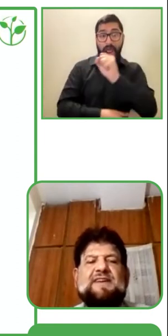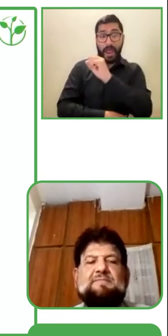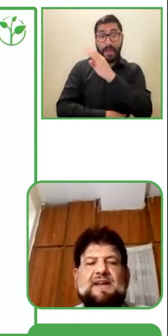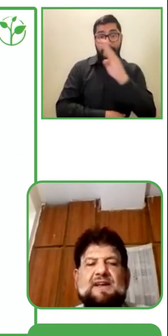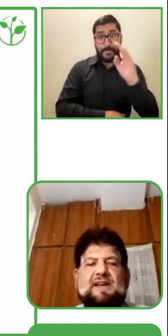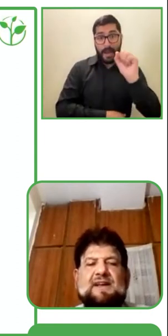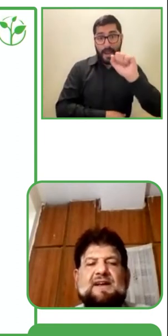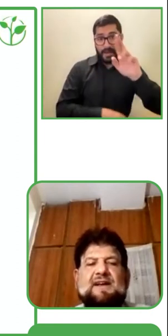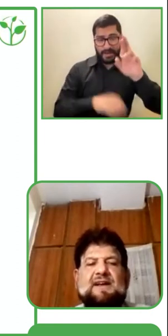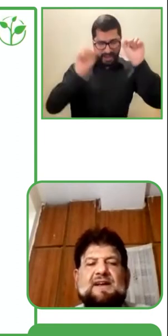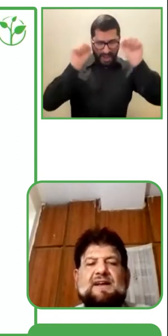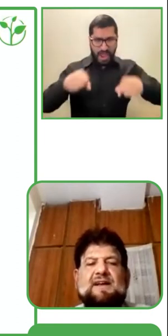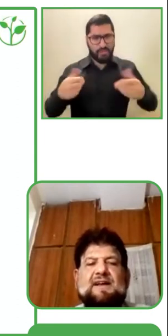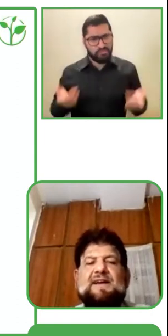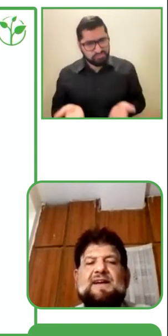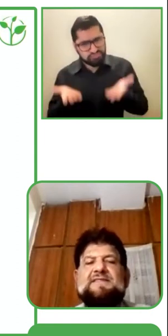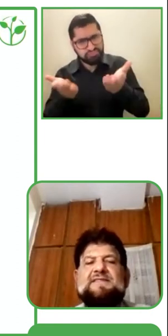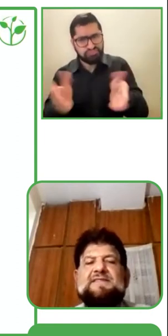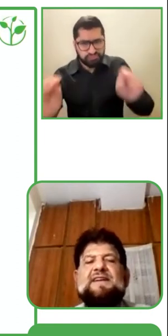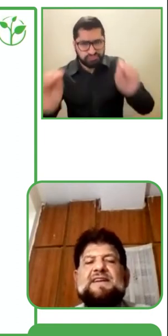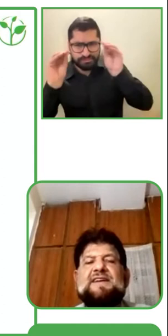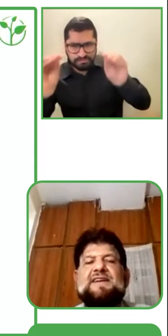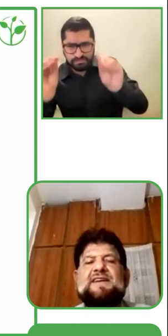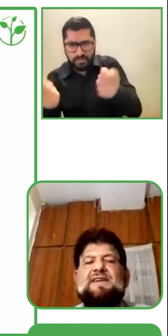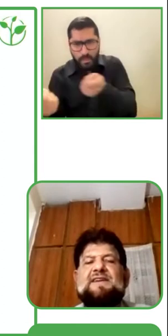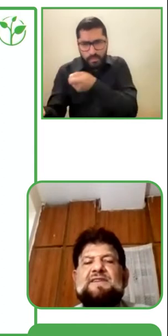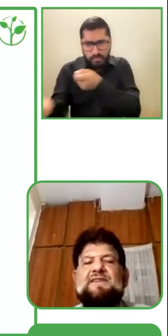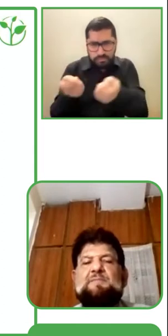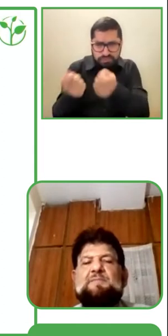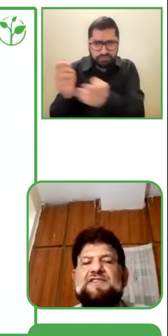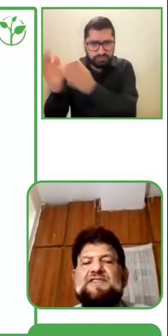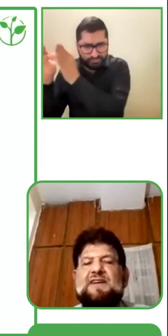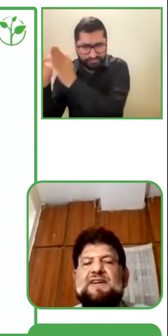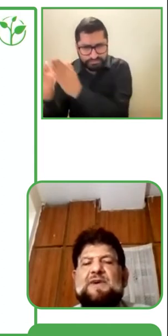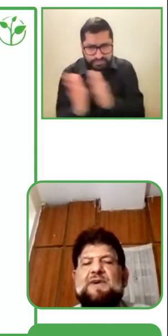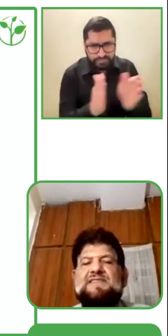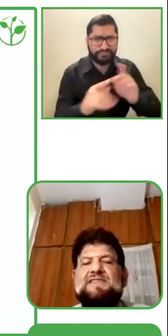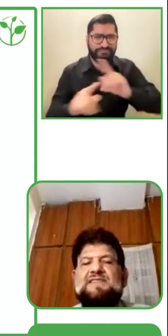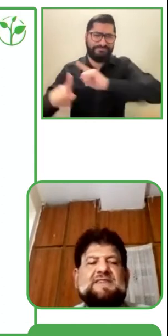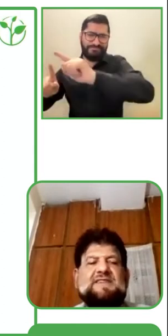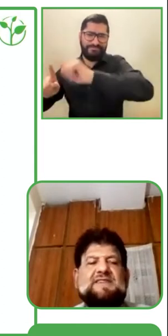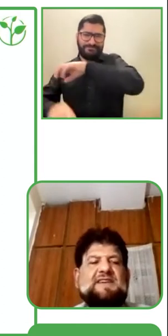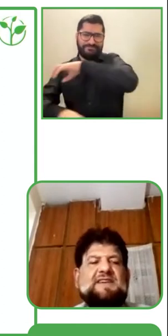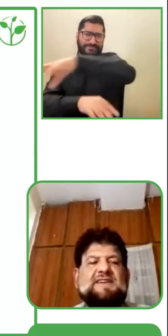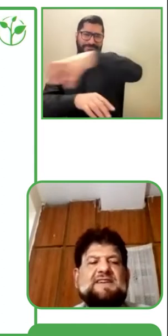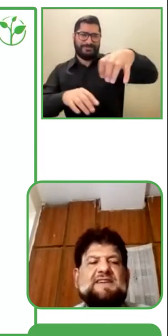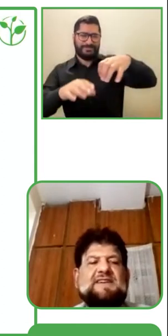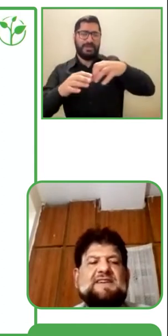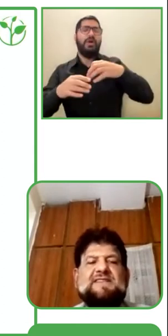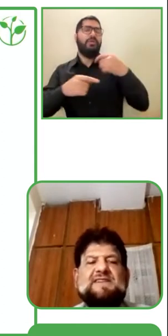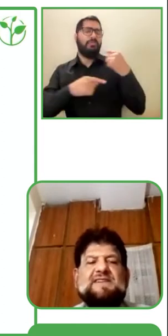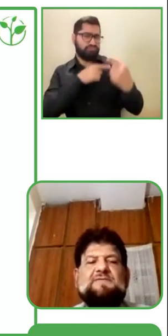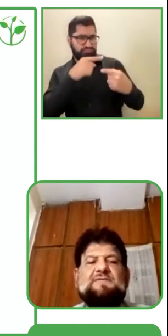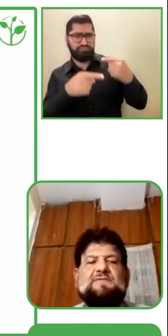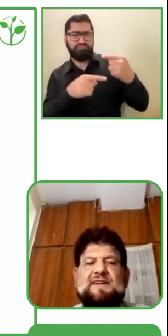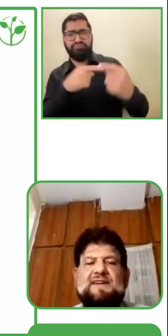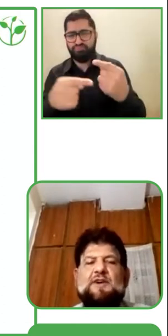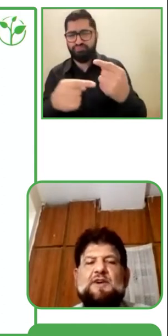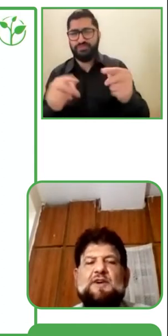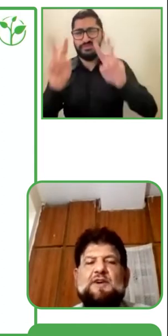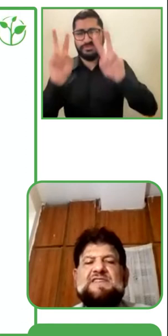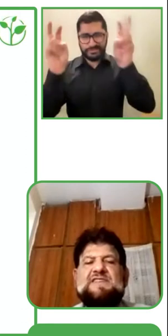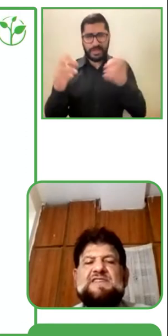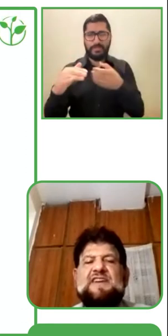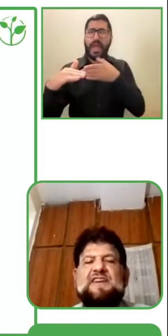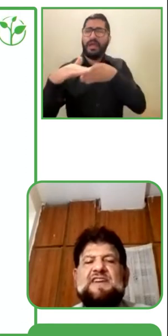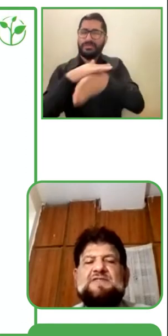for income generation upon completion. Participants receive a certificate in a bicycle from